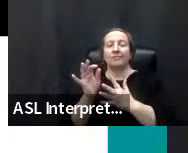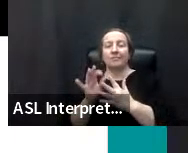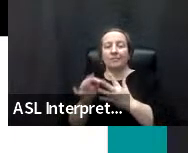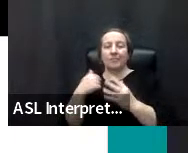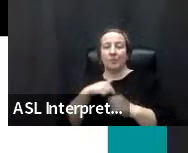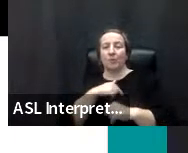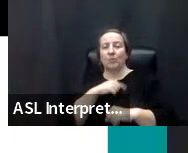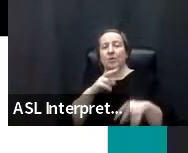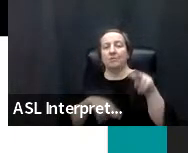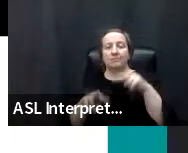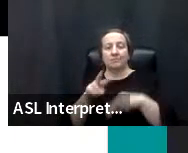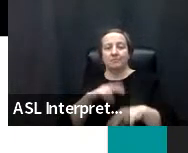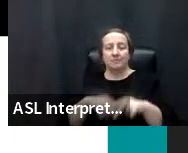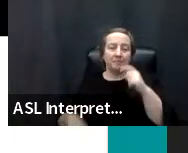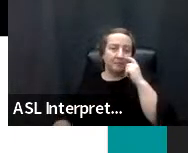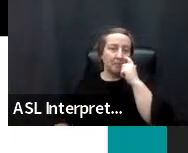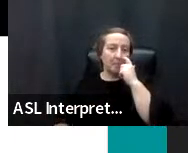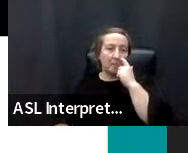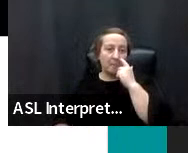are looking at.